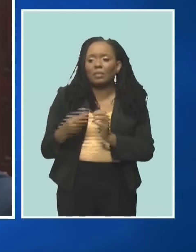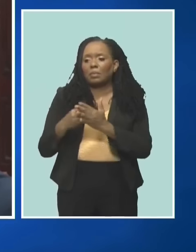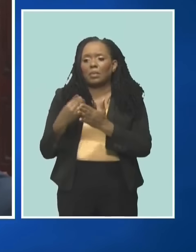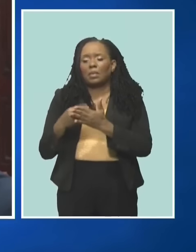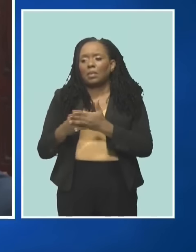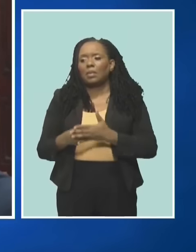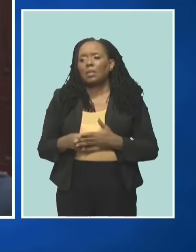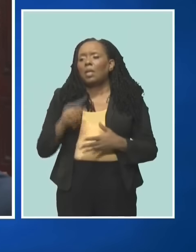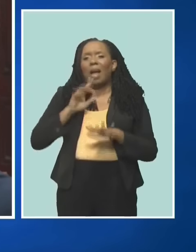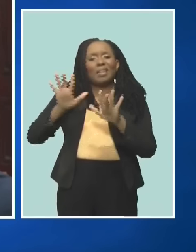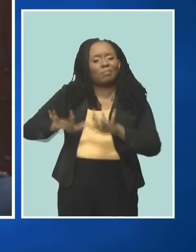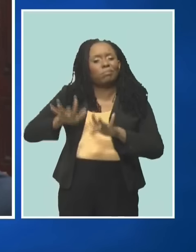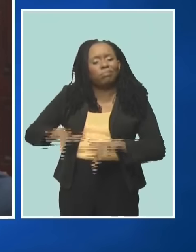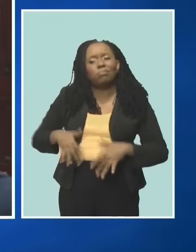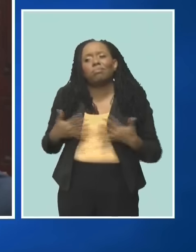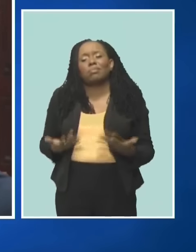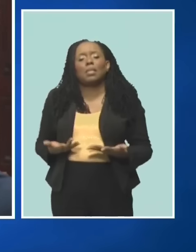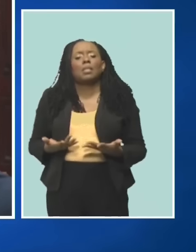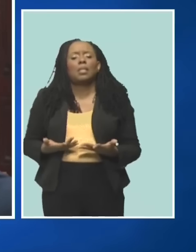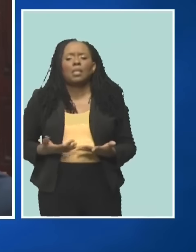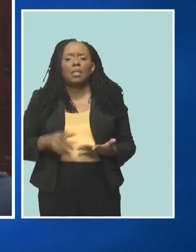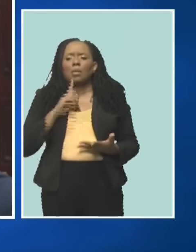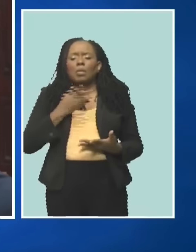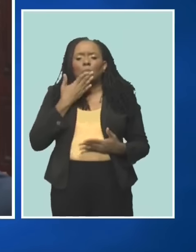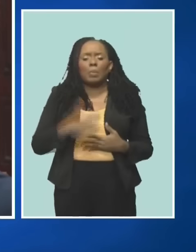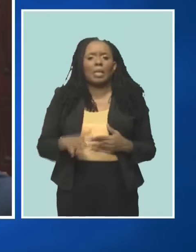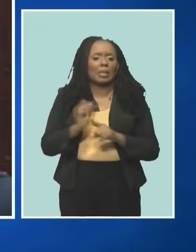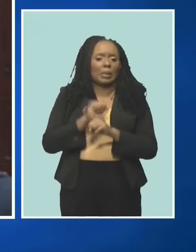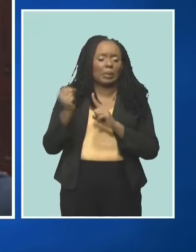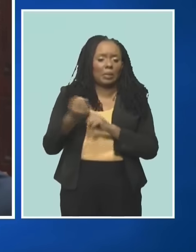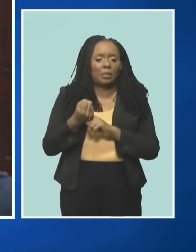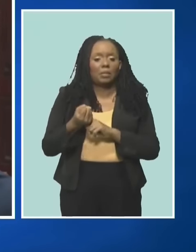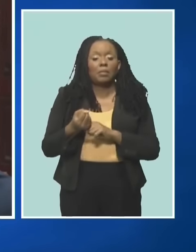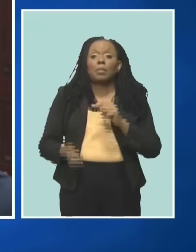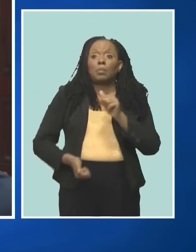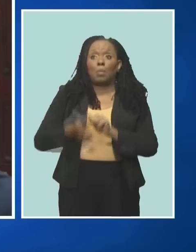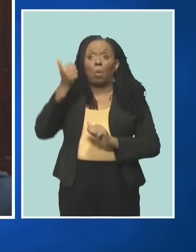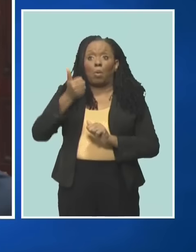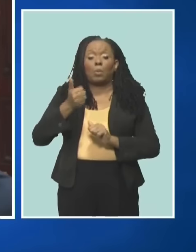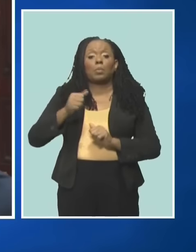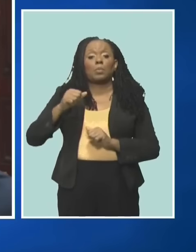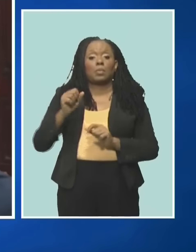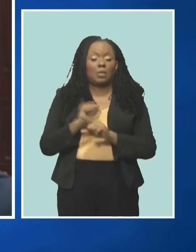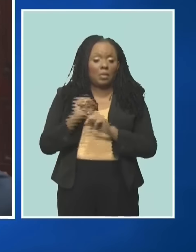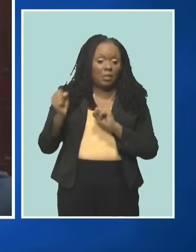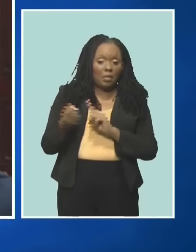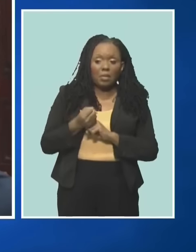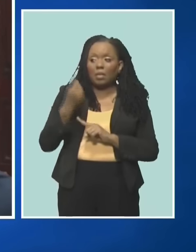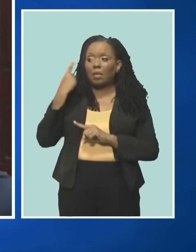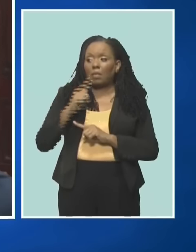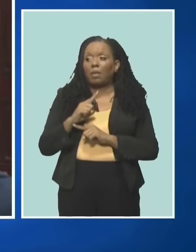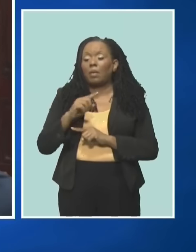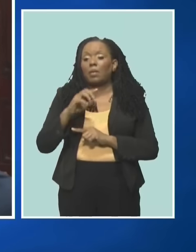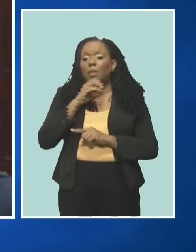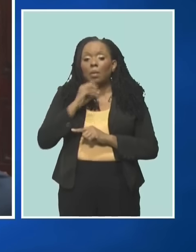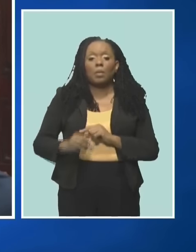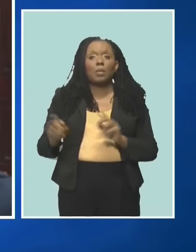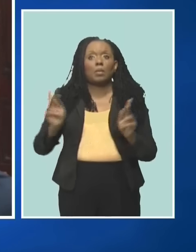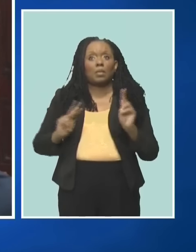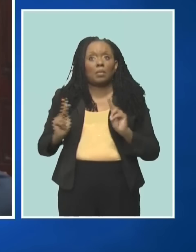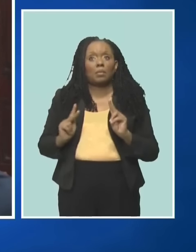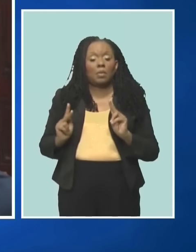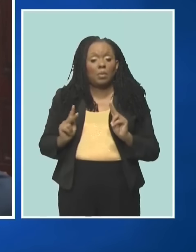pity, but it is what it is, that the vast majority of cases that we are dealing with in relation to elder abuse is